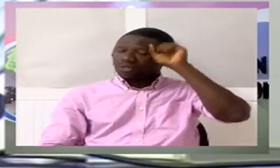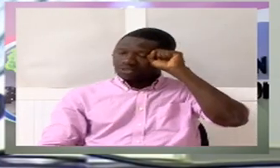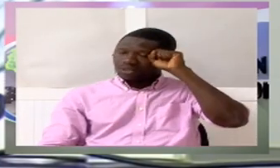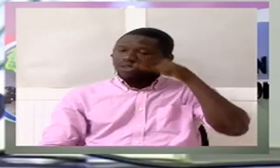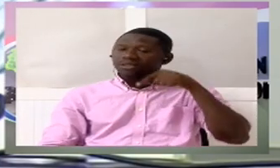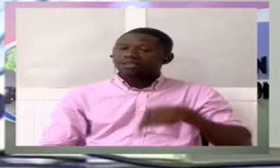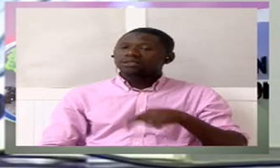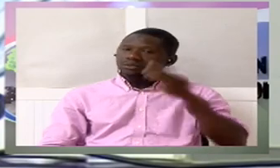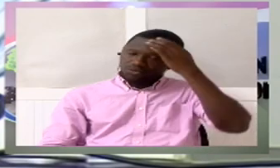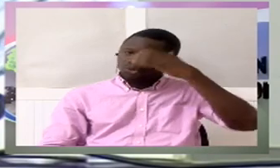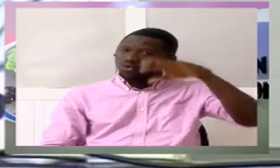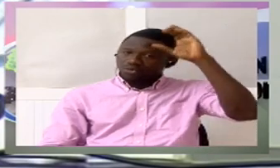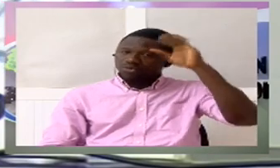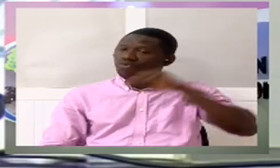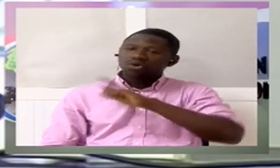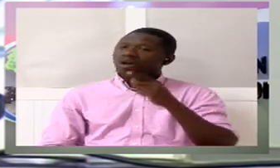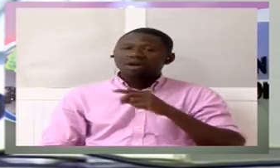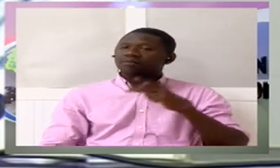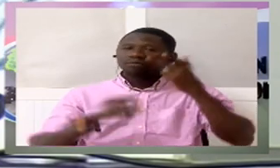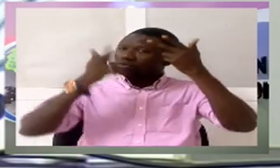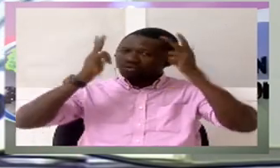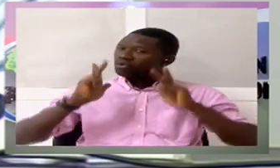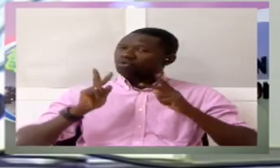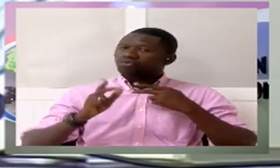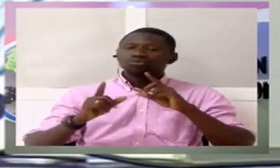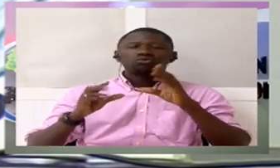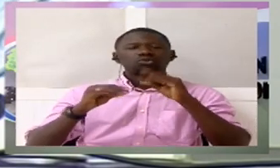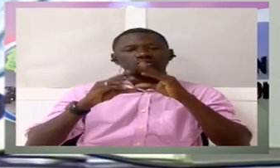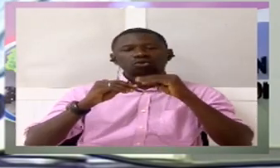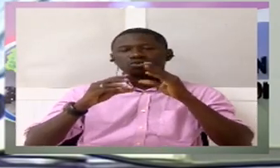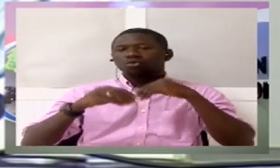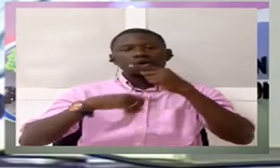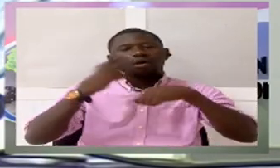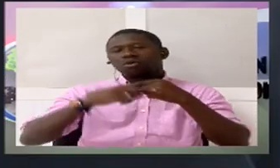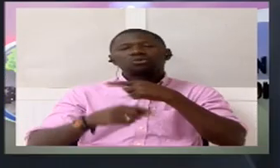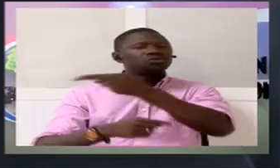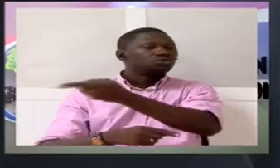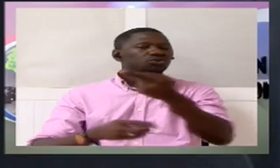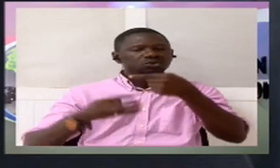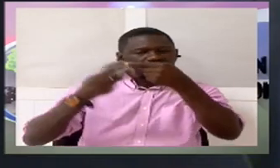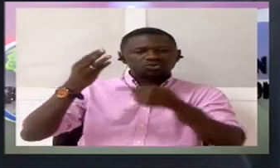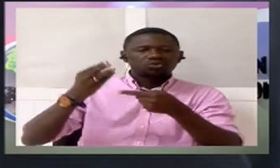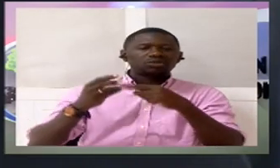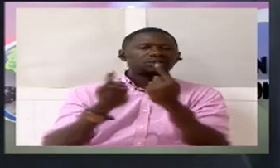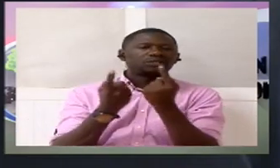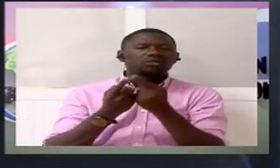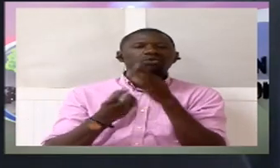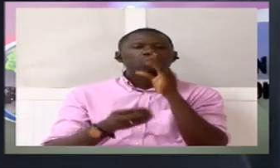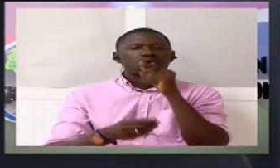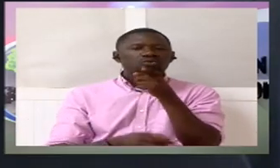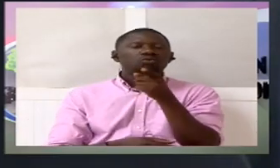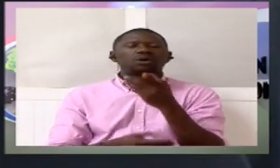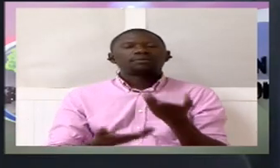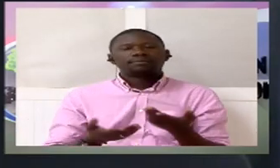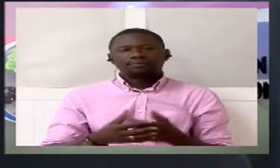this commission does not have jurisdictions to delve into those things. Benim bambandile mako nyin commission e man sembo soto pour